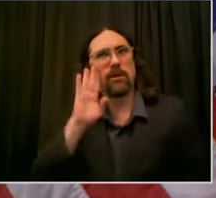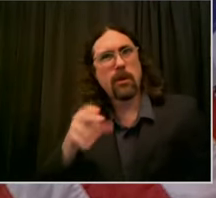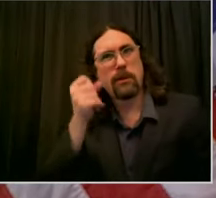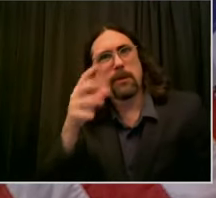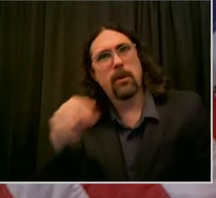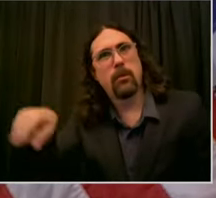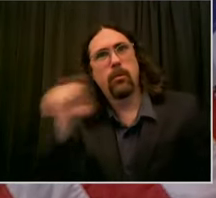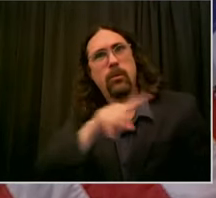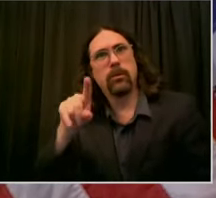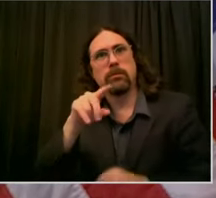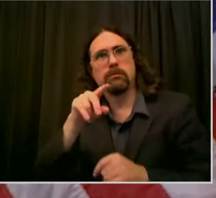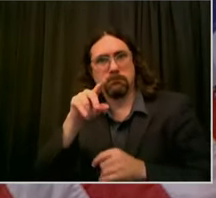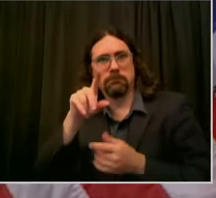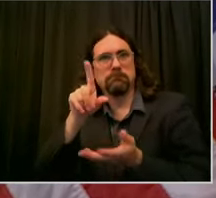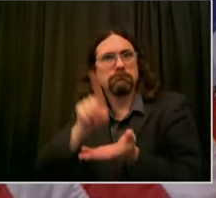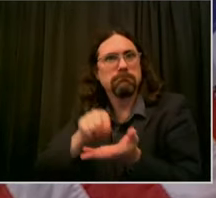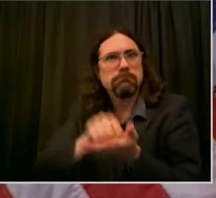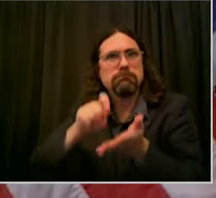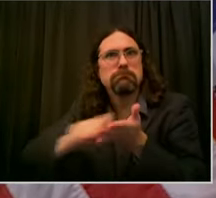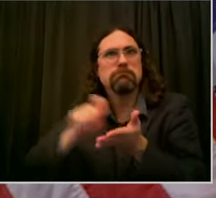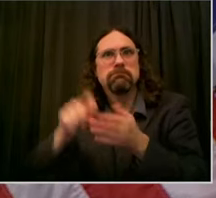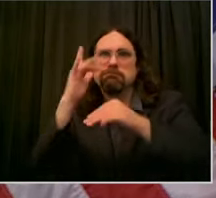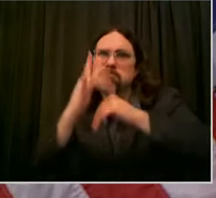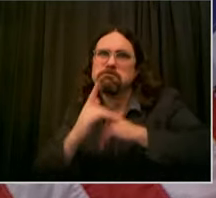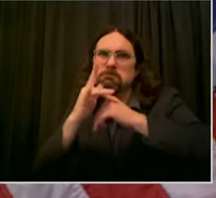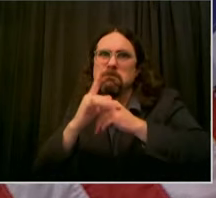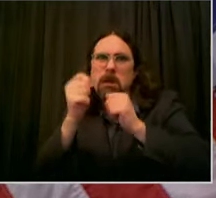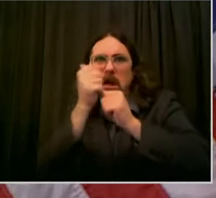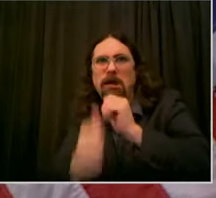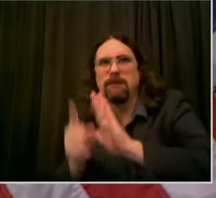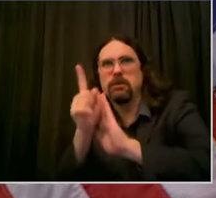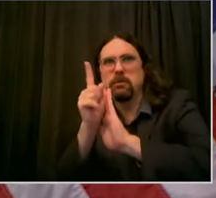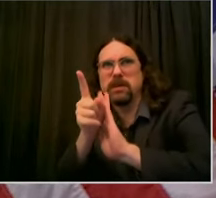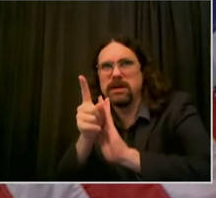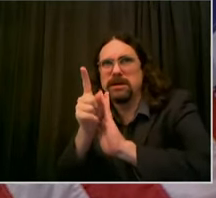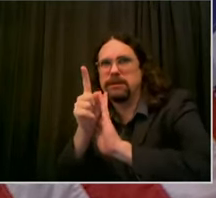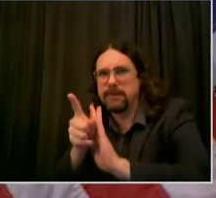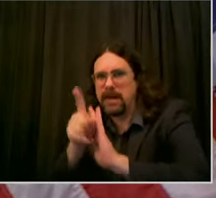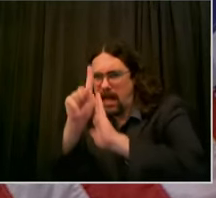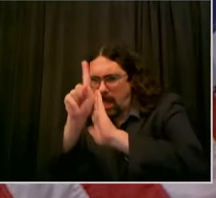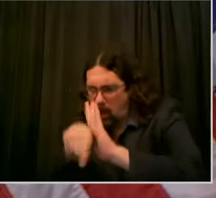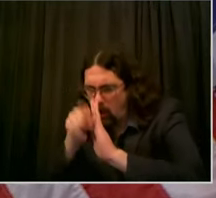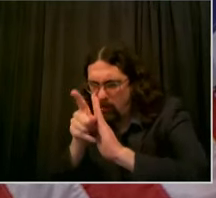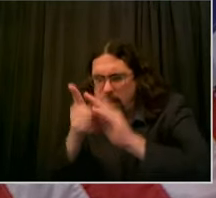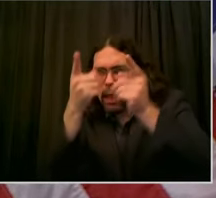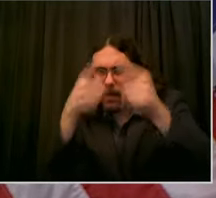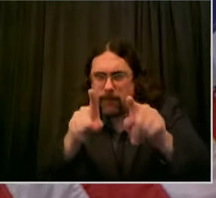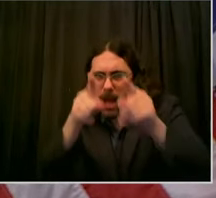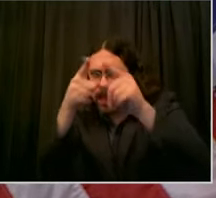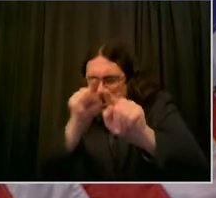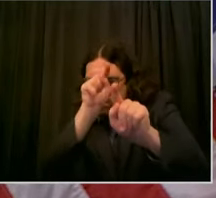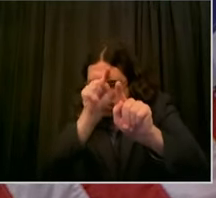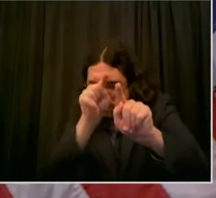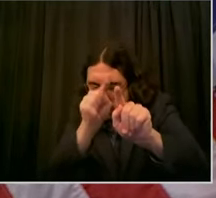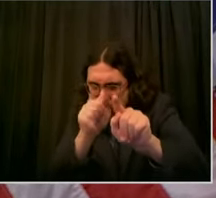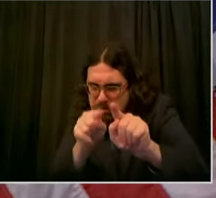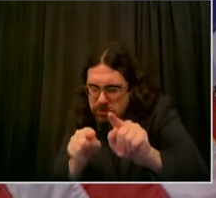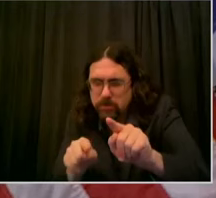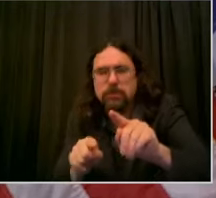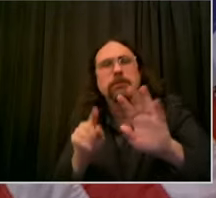not to think just about the day-to-day and the hour-to-hour, but to think about the whole city all the time, today, tomorrow, the future, and here's what I